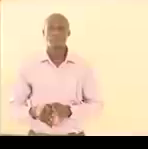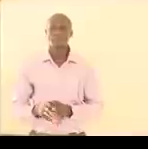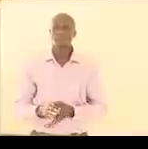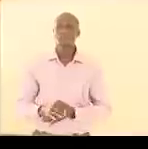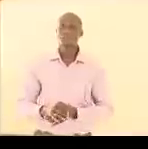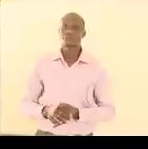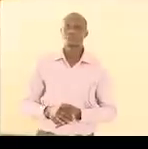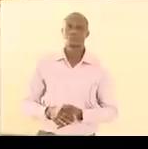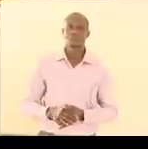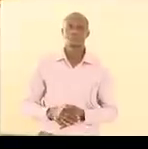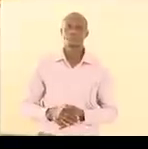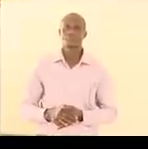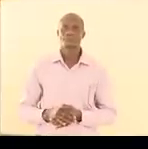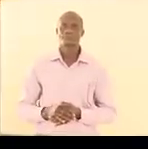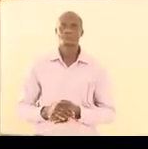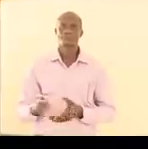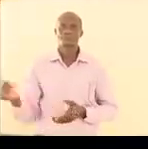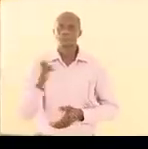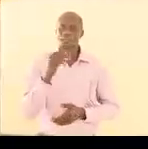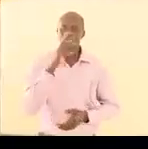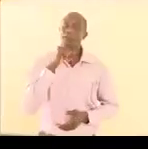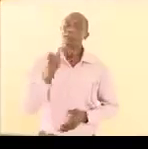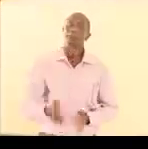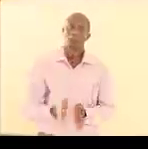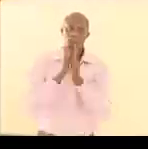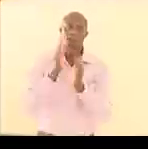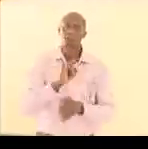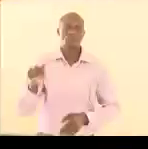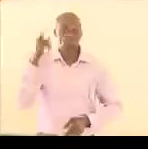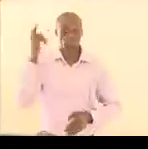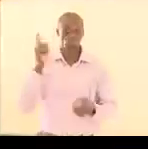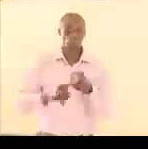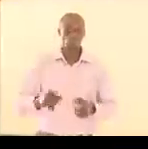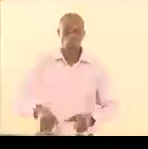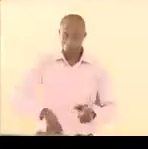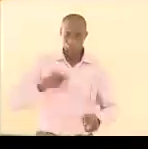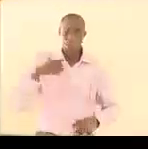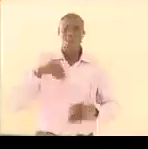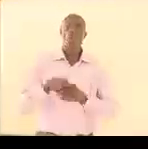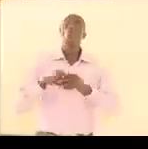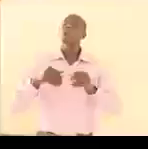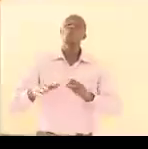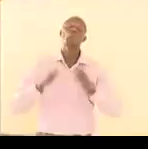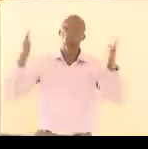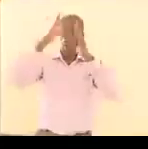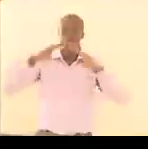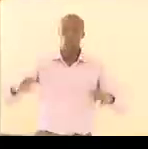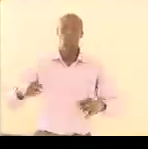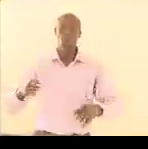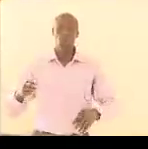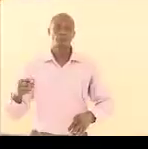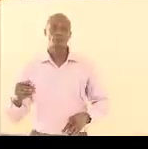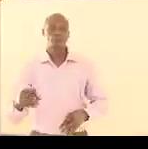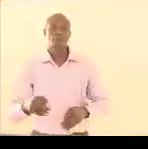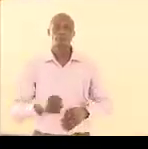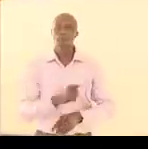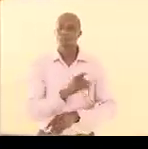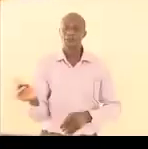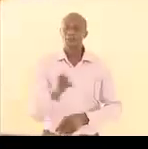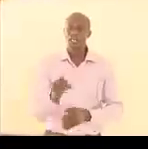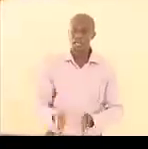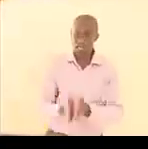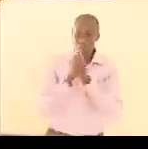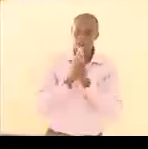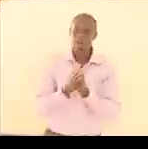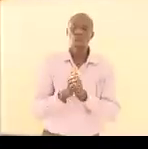mansions in Villanova Estate. They are not asking to live in mansions like this. They are just asking to live in